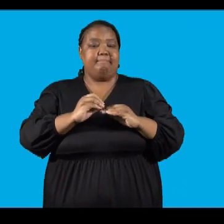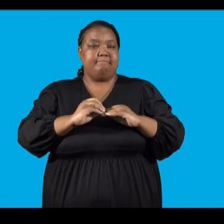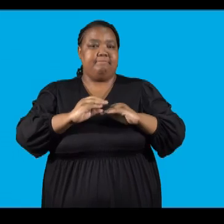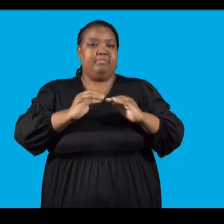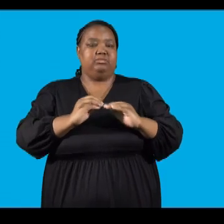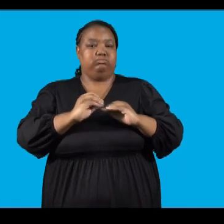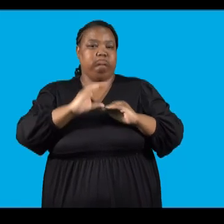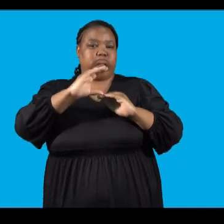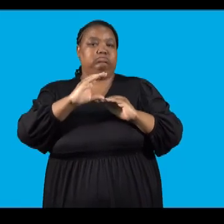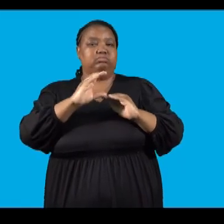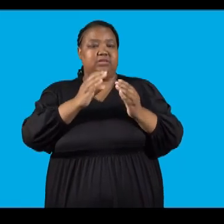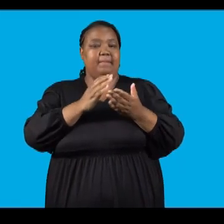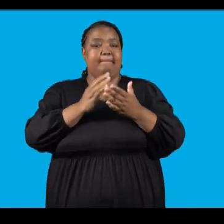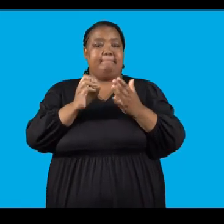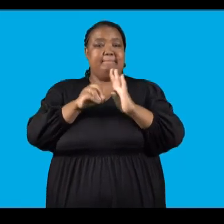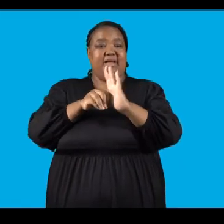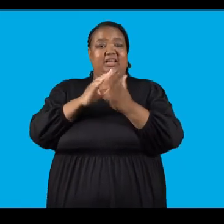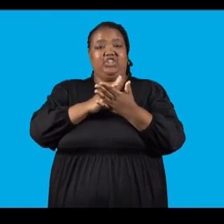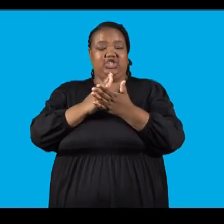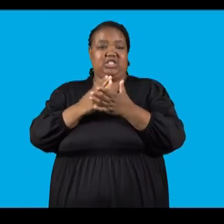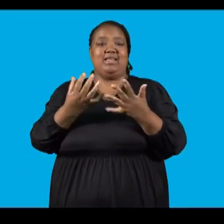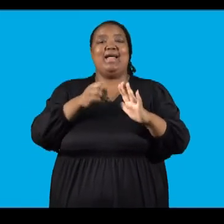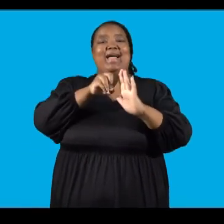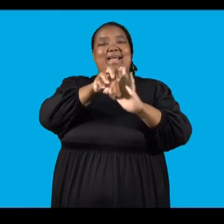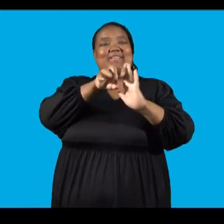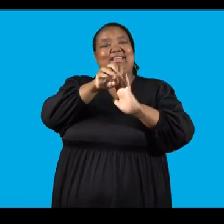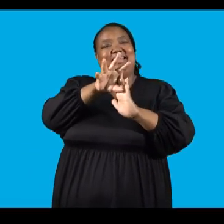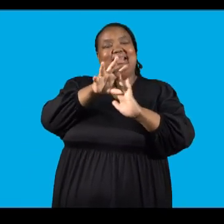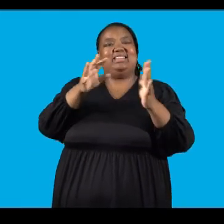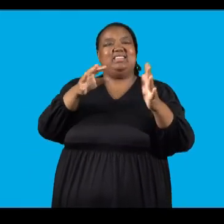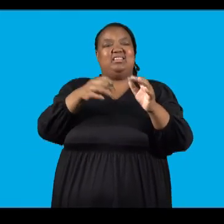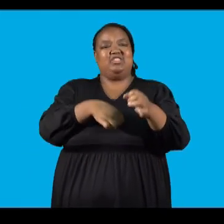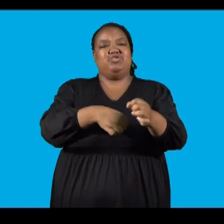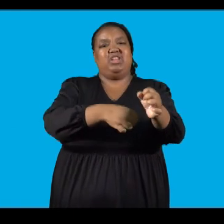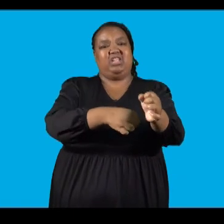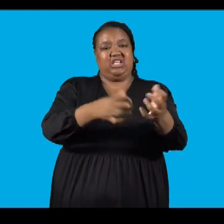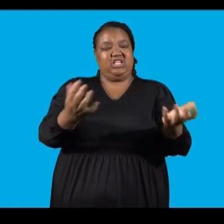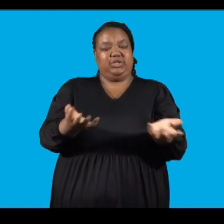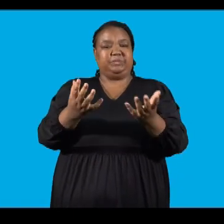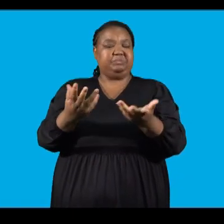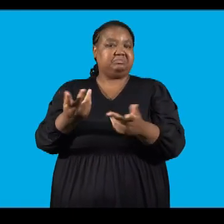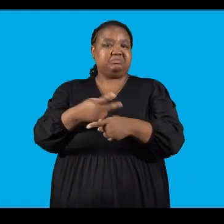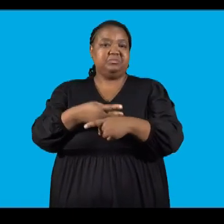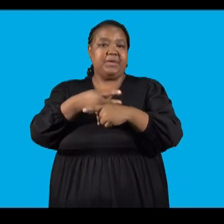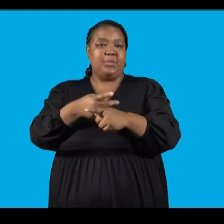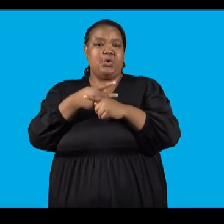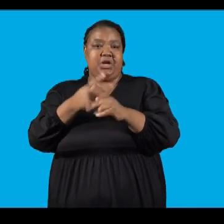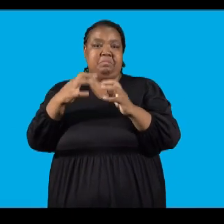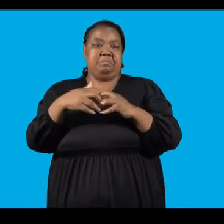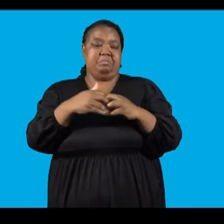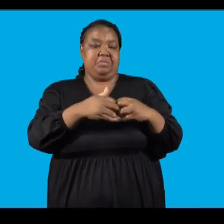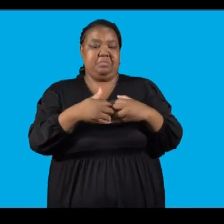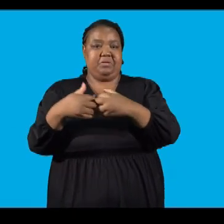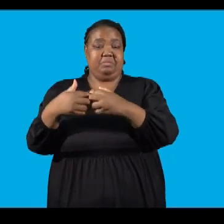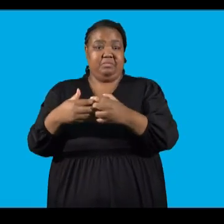increase their market share through advertising strategies and other strategies like